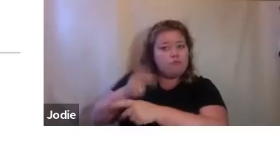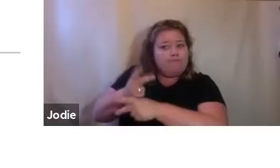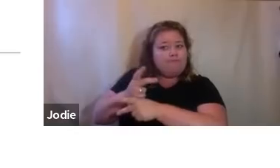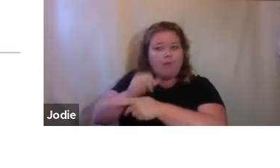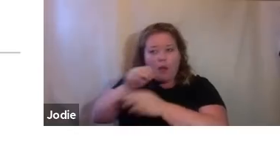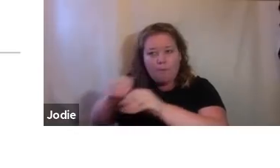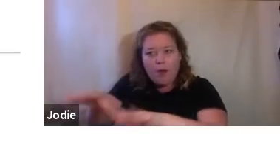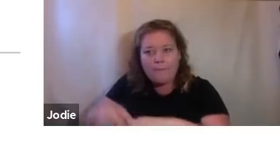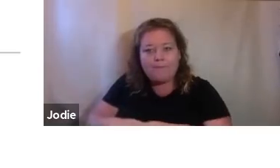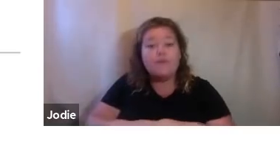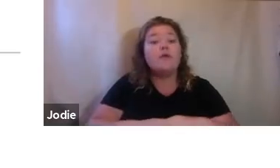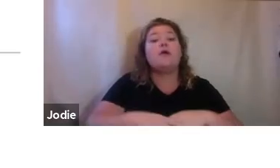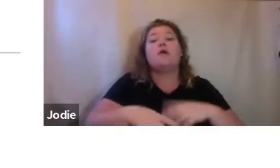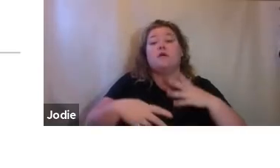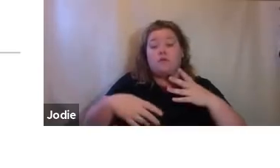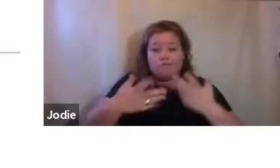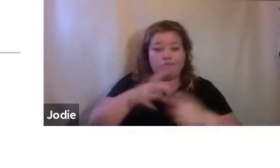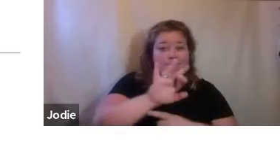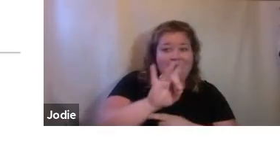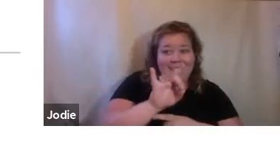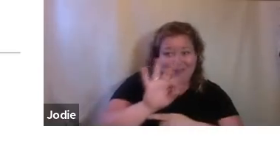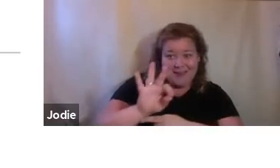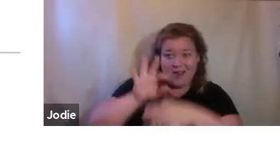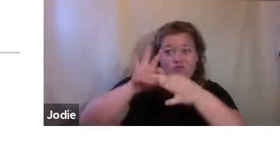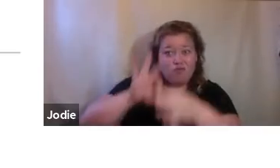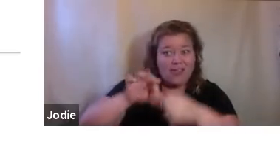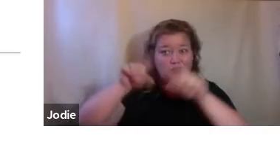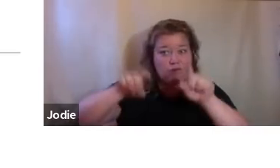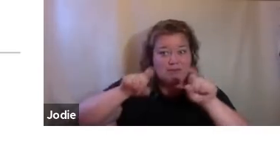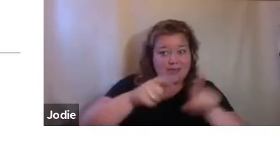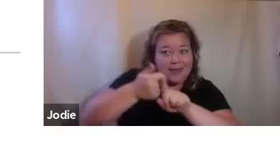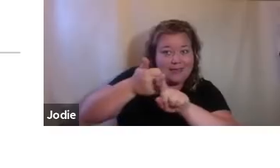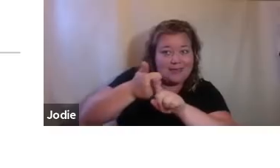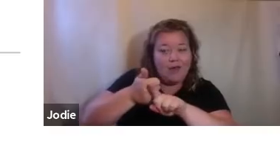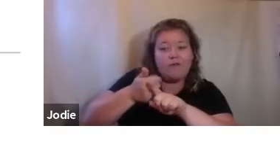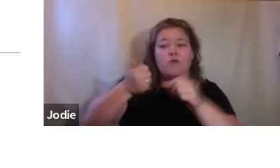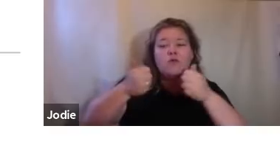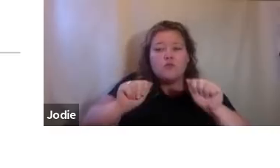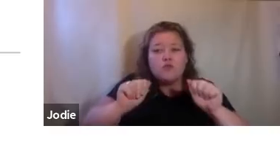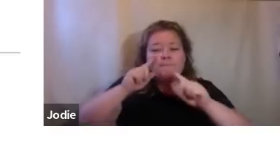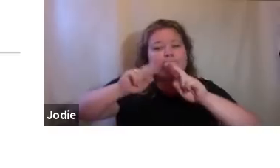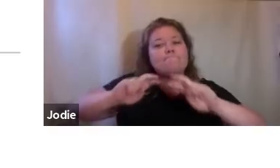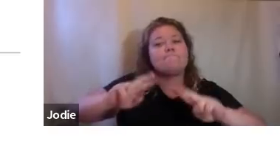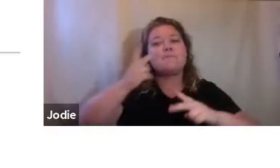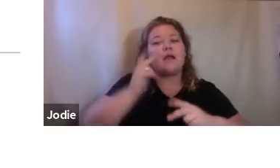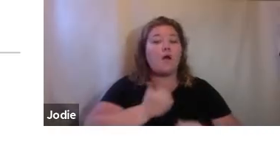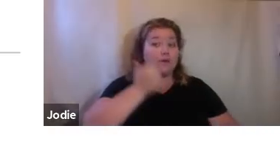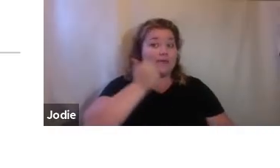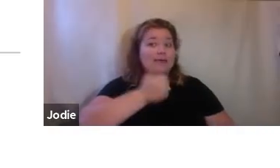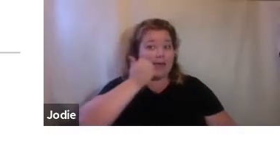relate to testing. So we're looking at a percentage of our daily testing goal. This number will